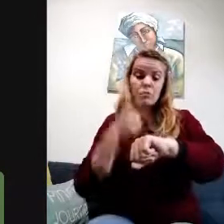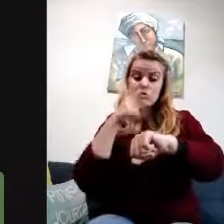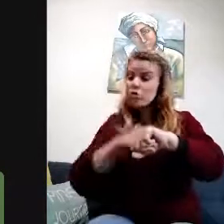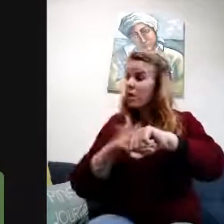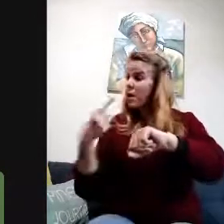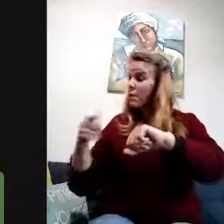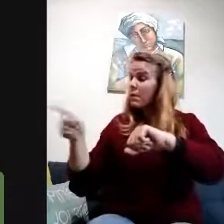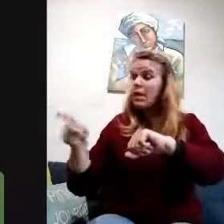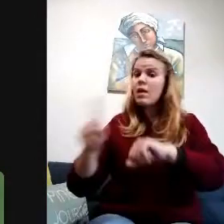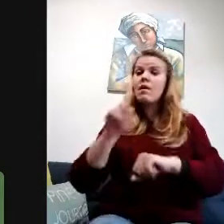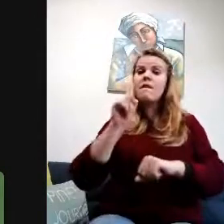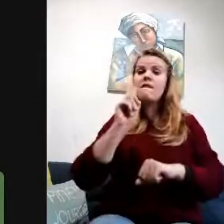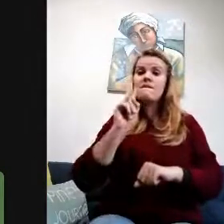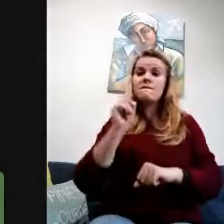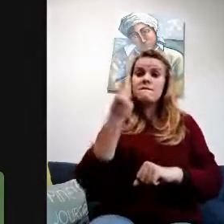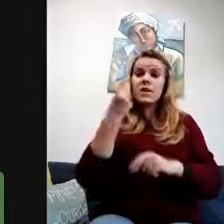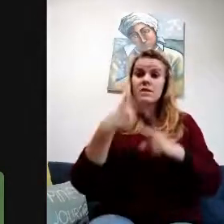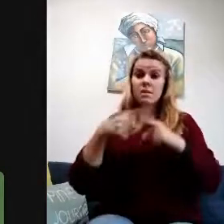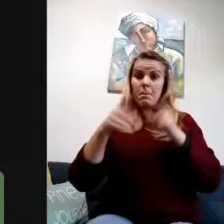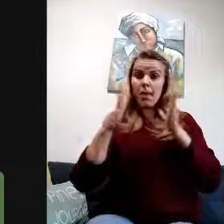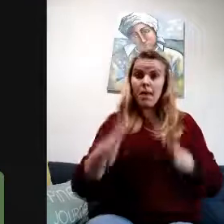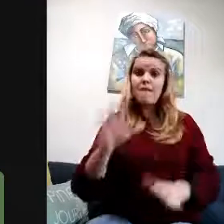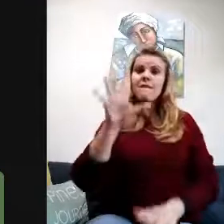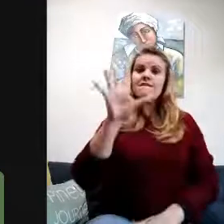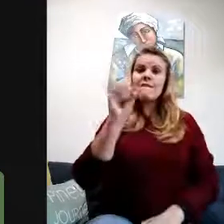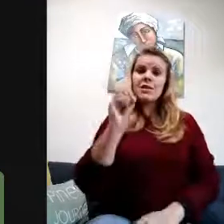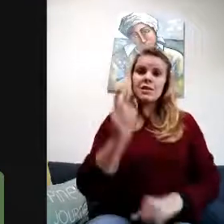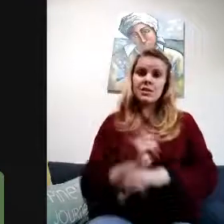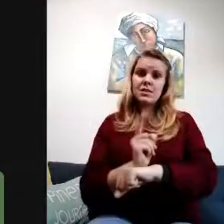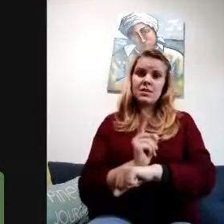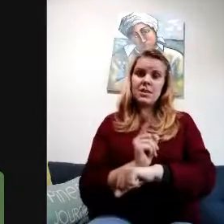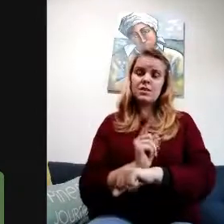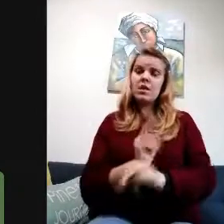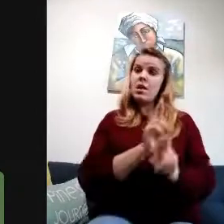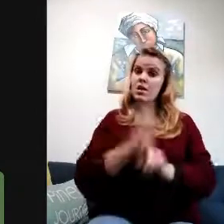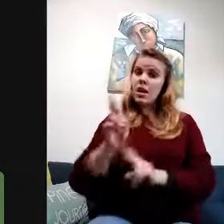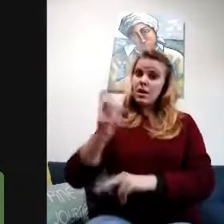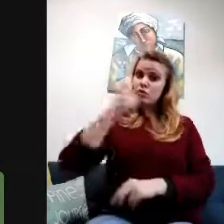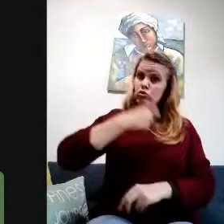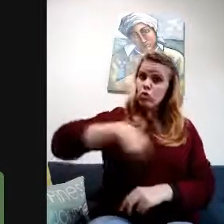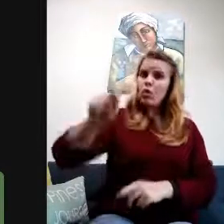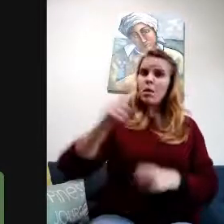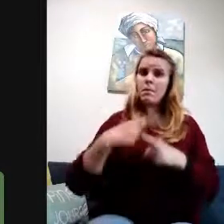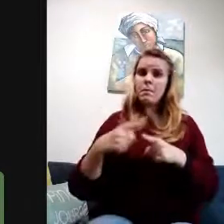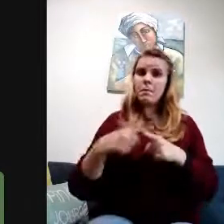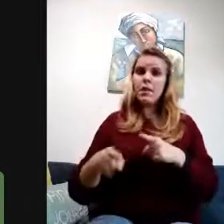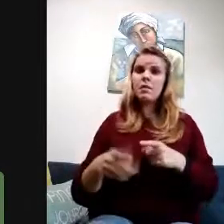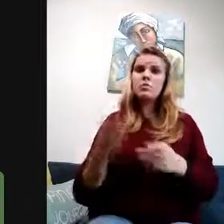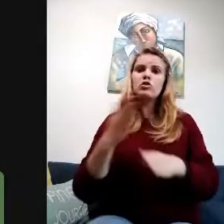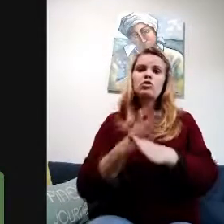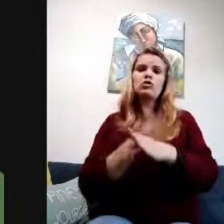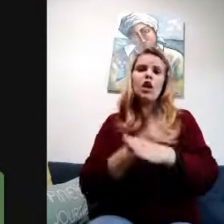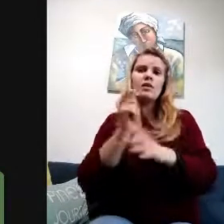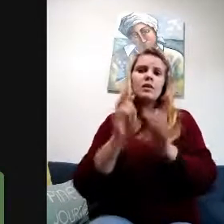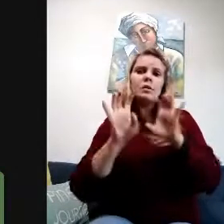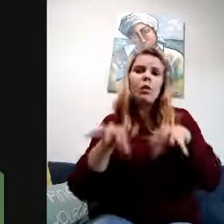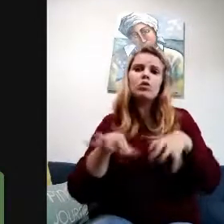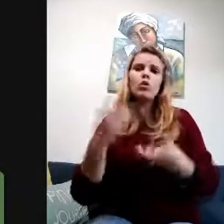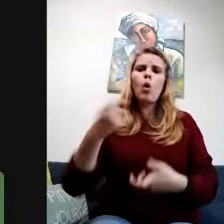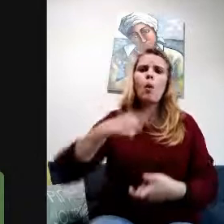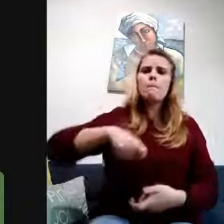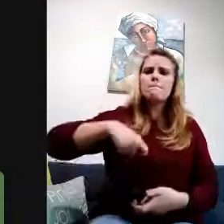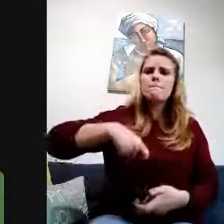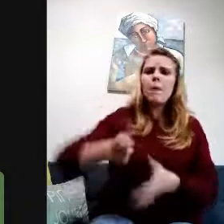to play gets 50 seconds. If he's ready to play his shot, whether it's starting on the tee box or first putting or hitting on the